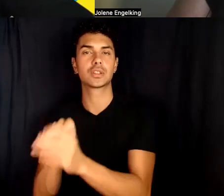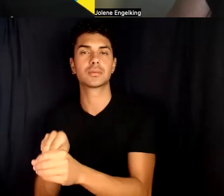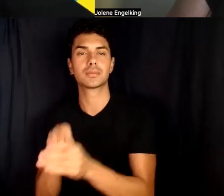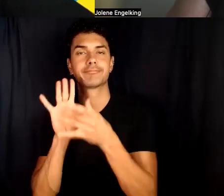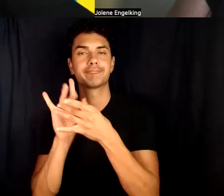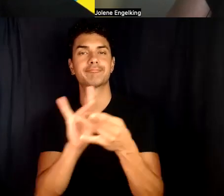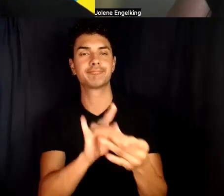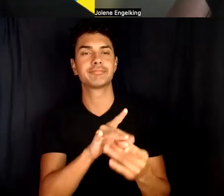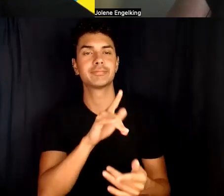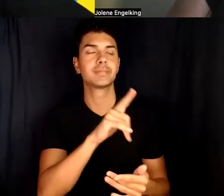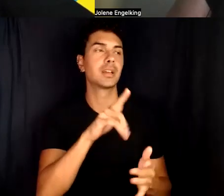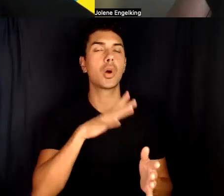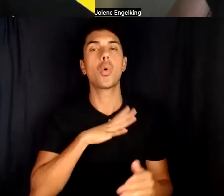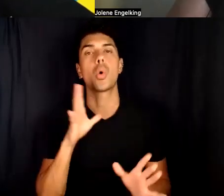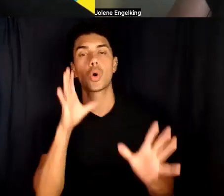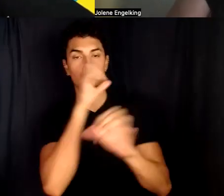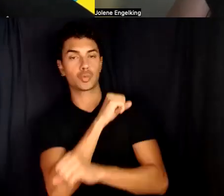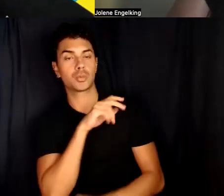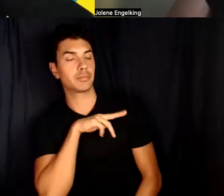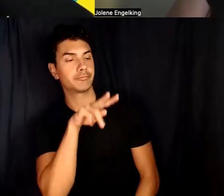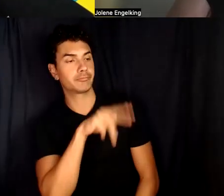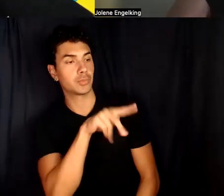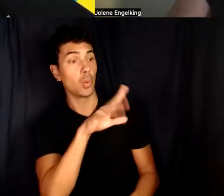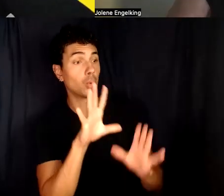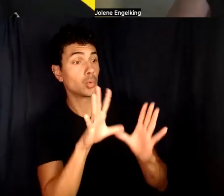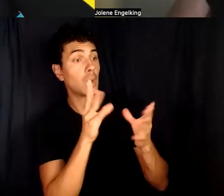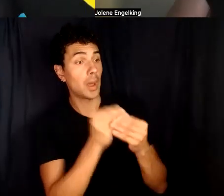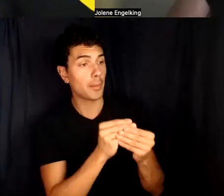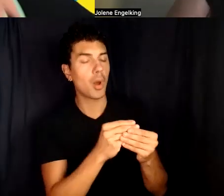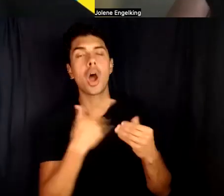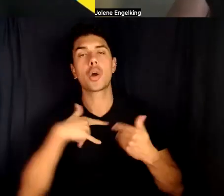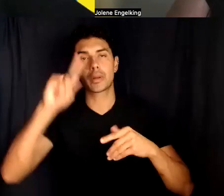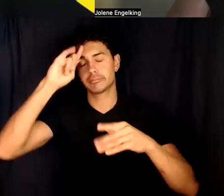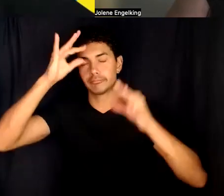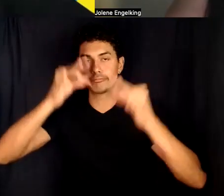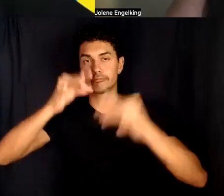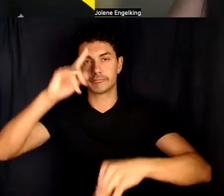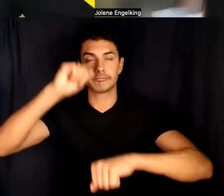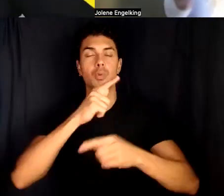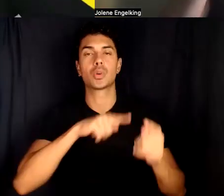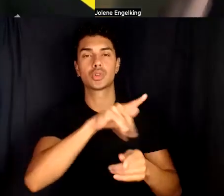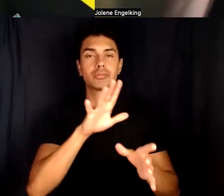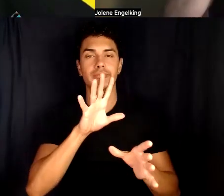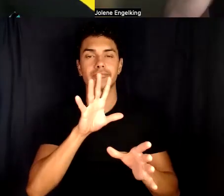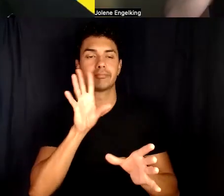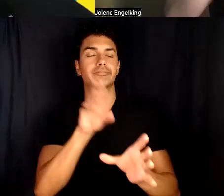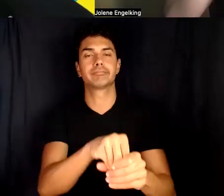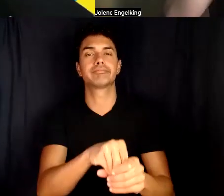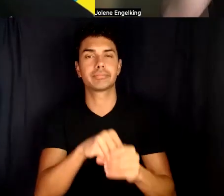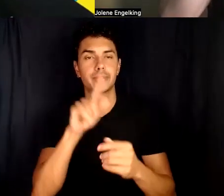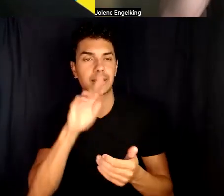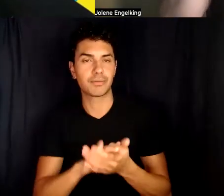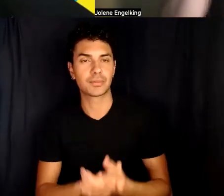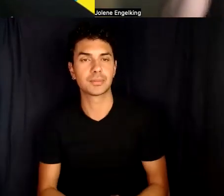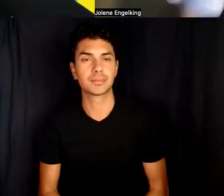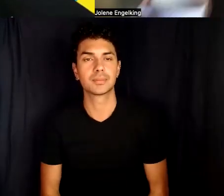their tribal beliefs by the assumption of the tribe that other workers would assume that they were. And